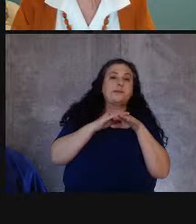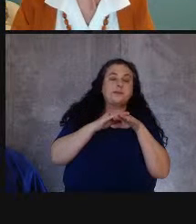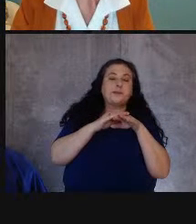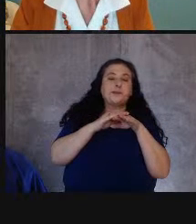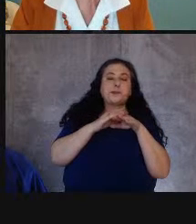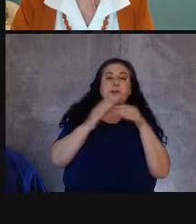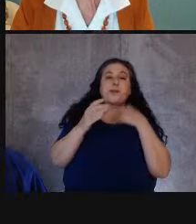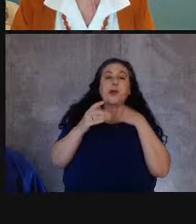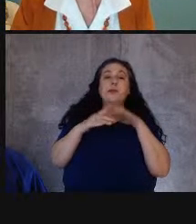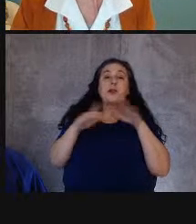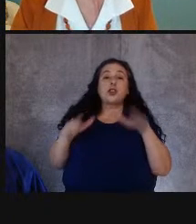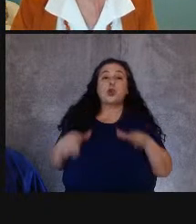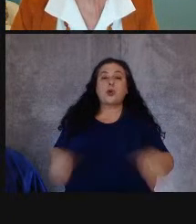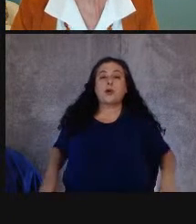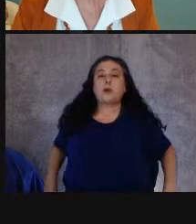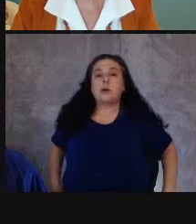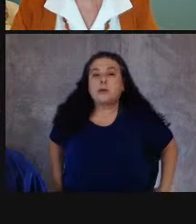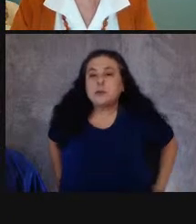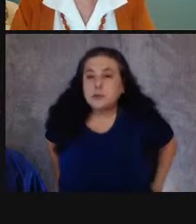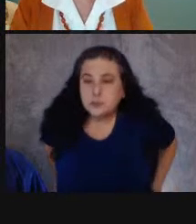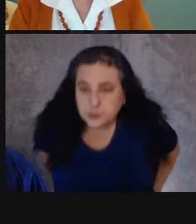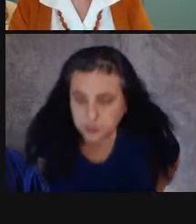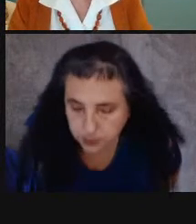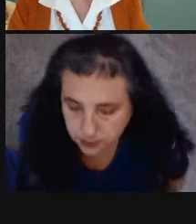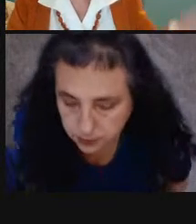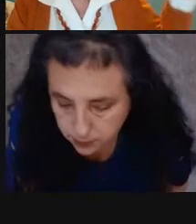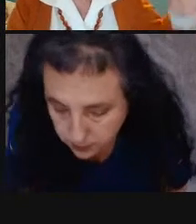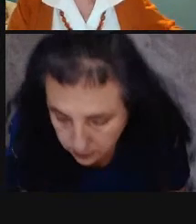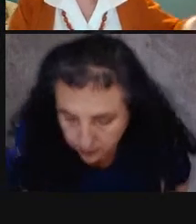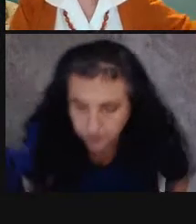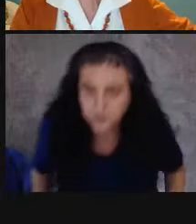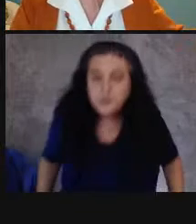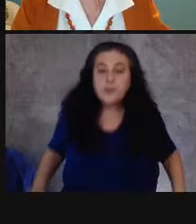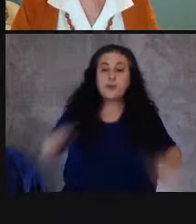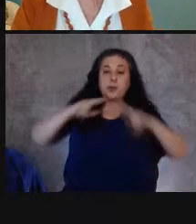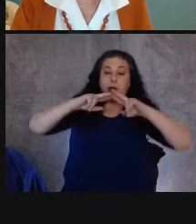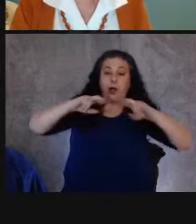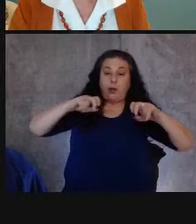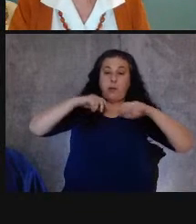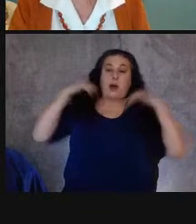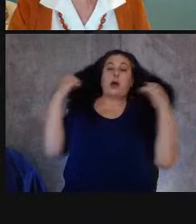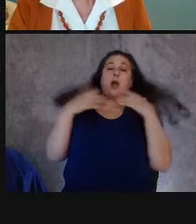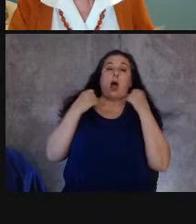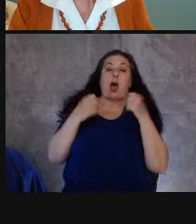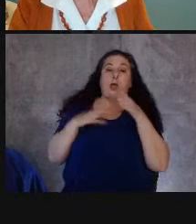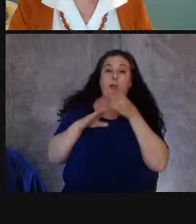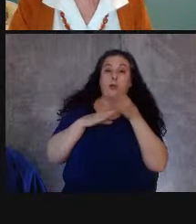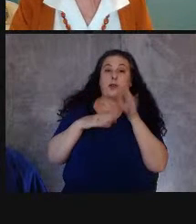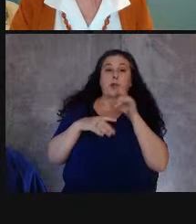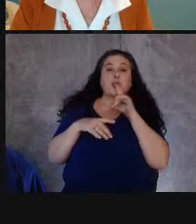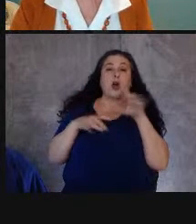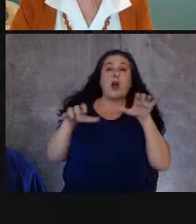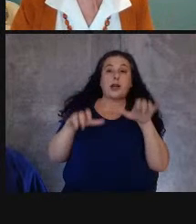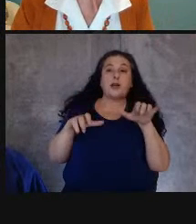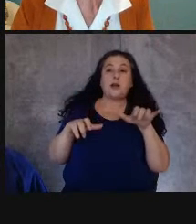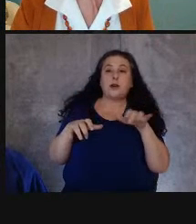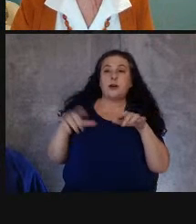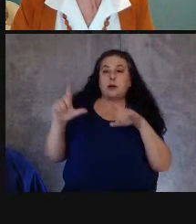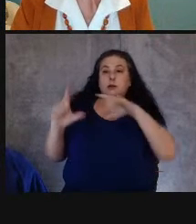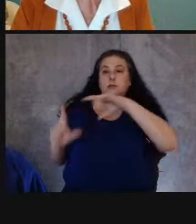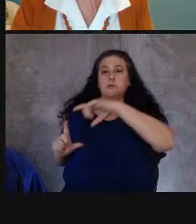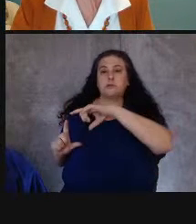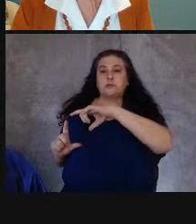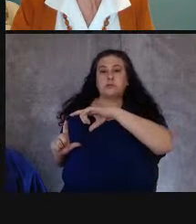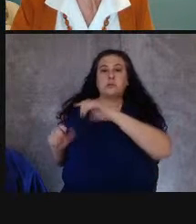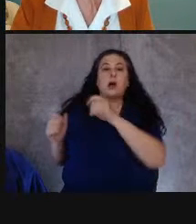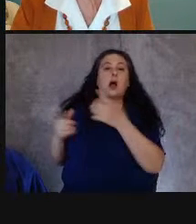and have their children looked over by health professionals. So those would be activities as well. And then down in the lower